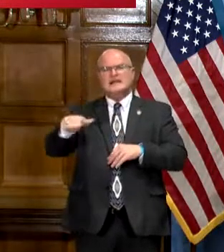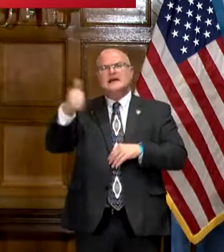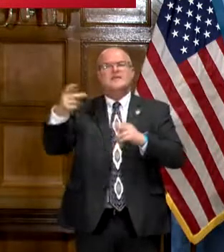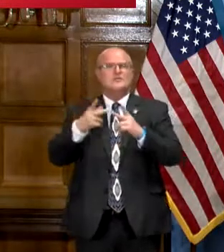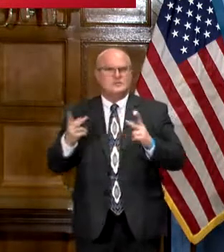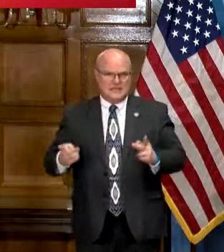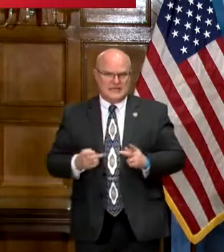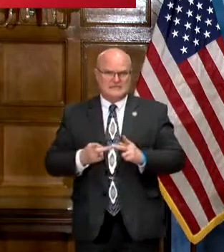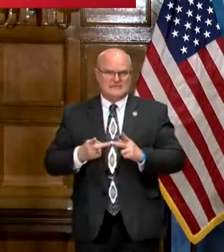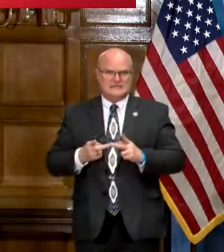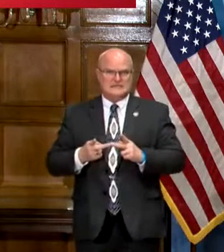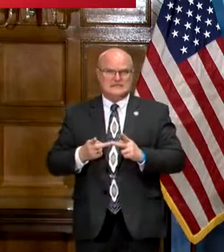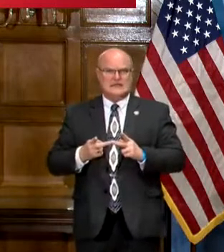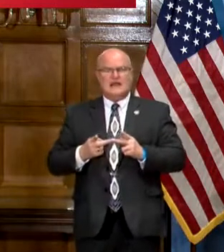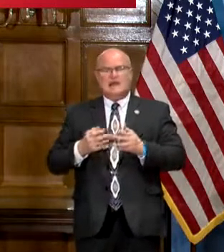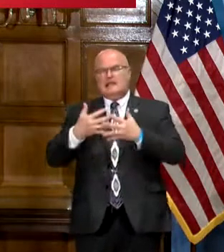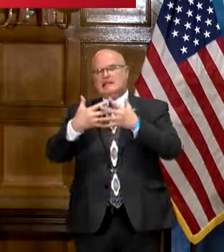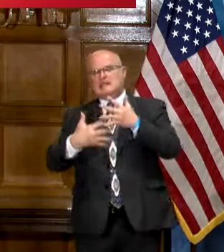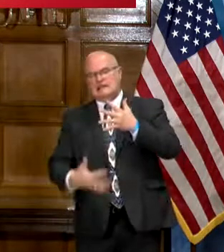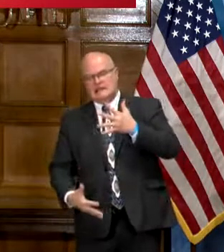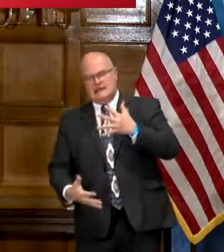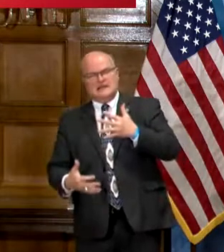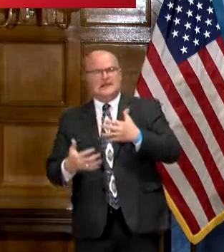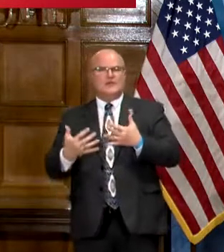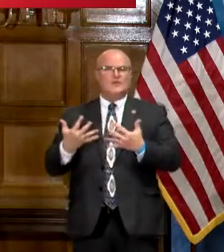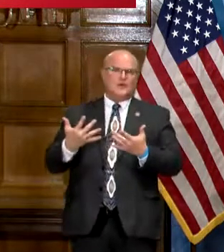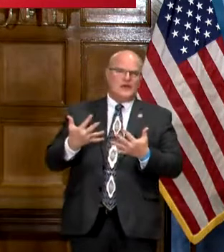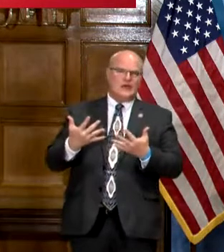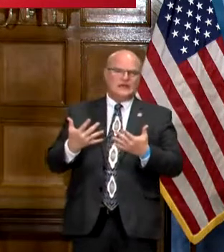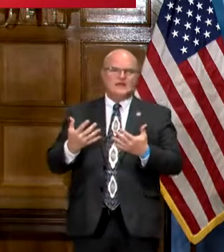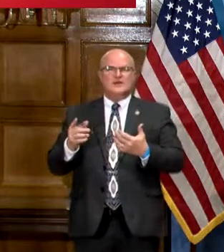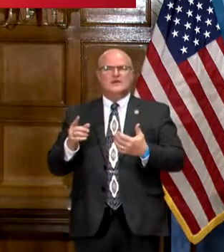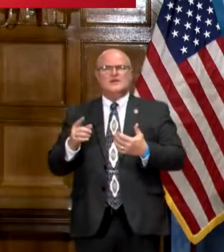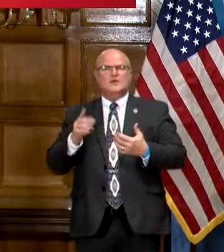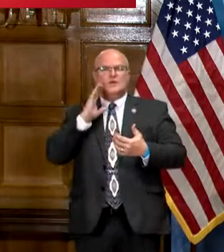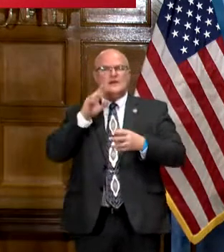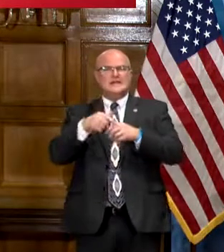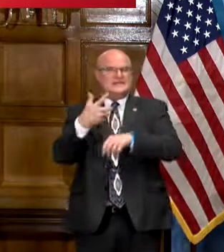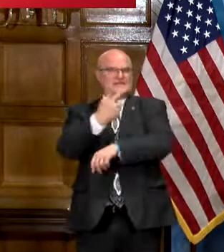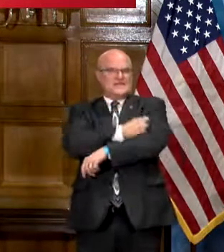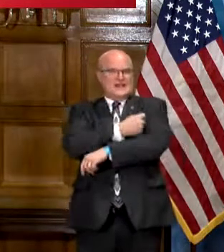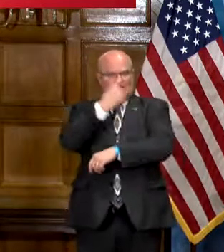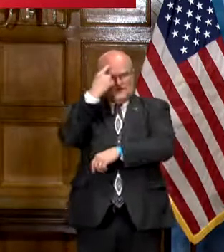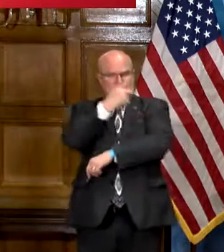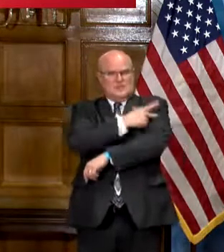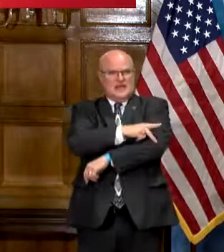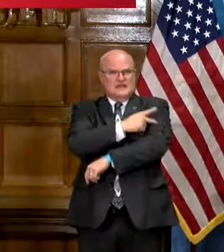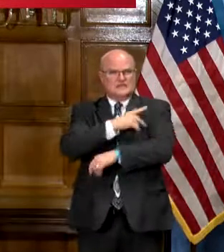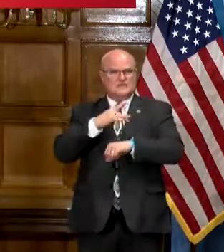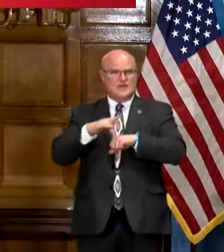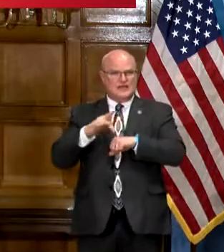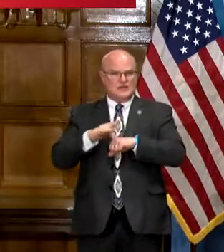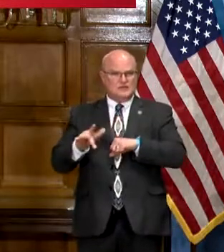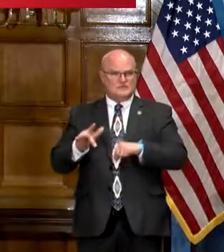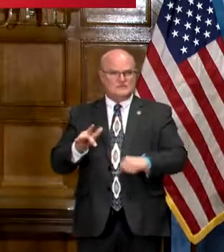and they're on long wait lists. Is there any update on if and when these clinics will get these vaccines for patients who are